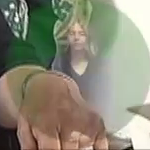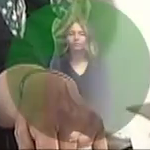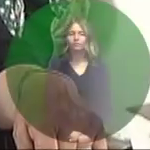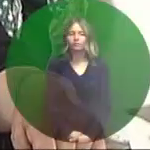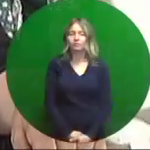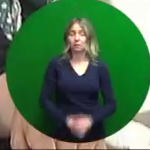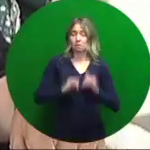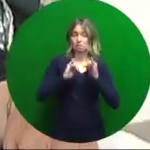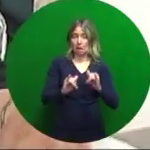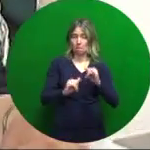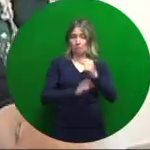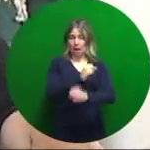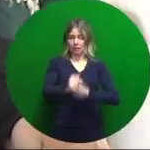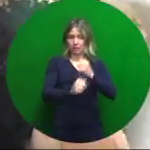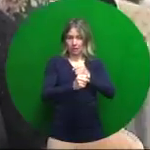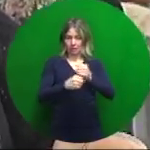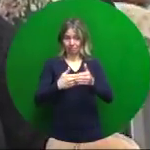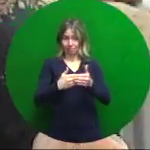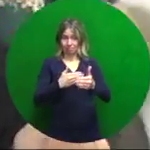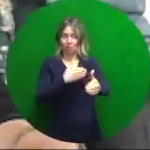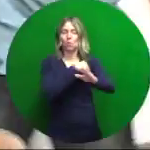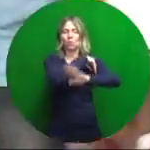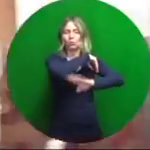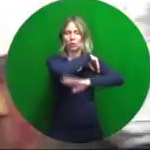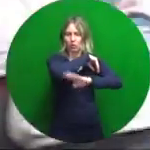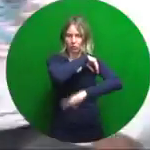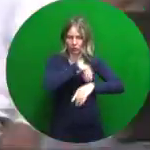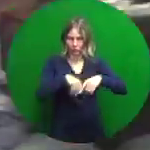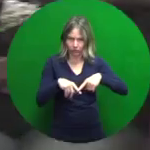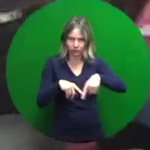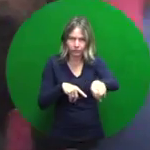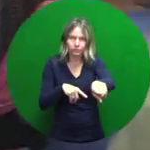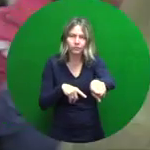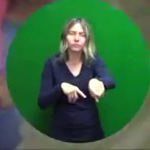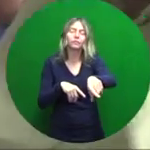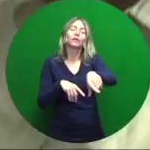and that same year, following year,